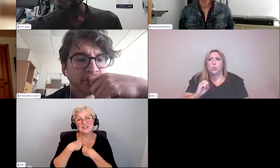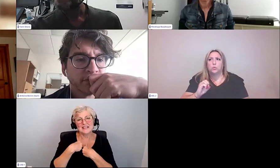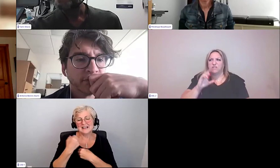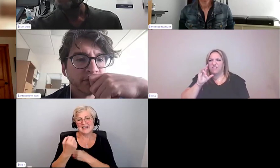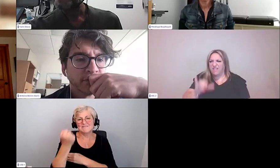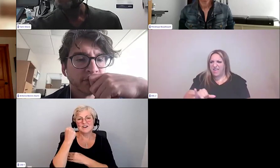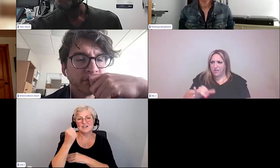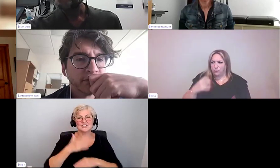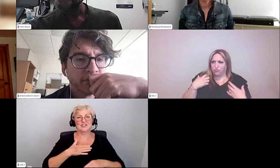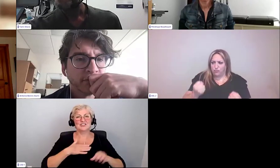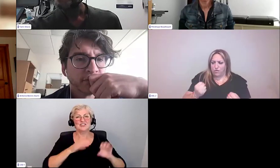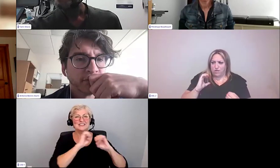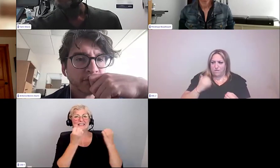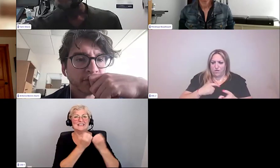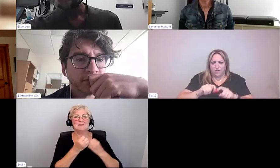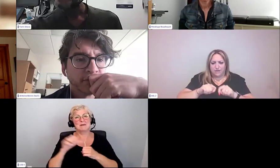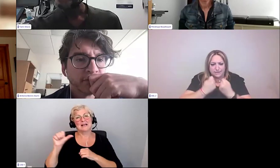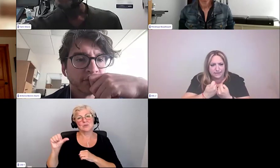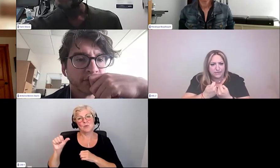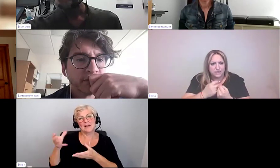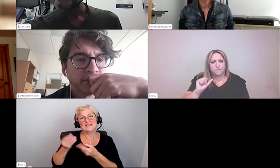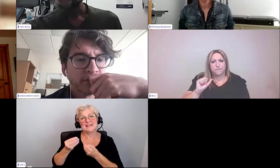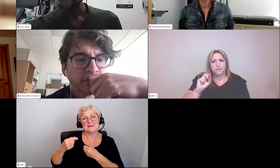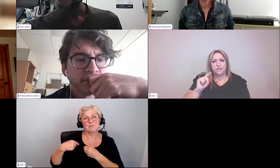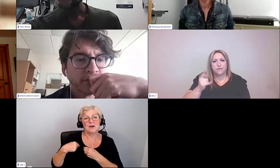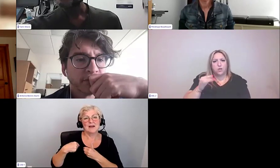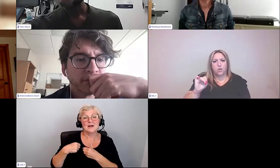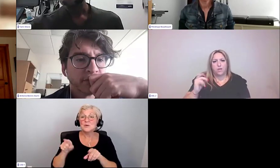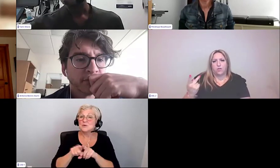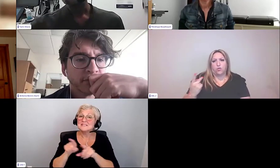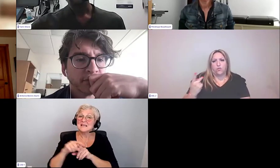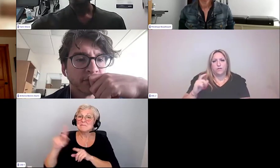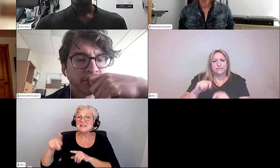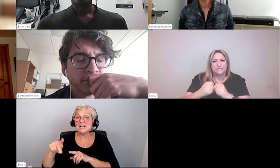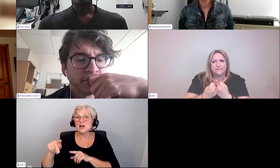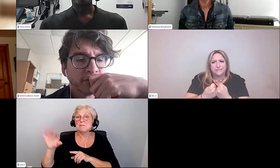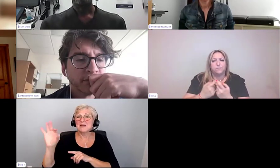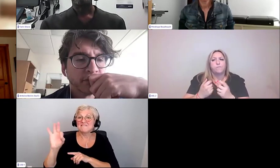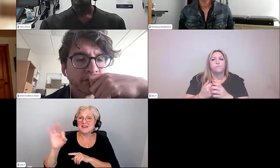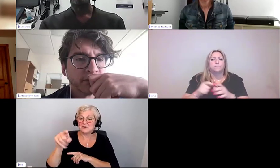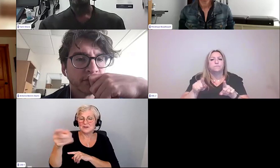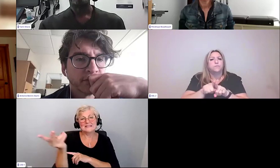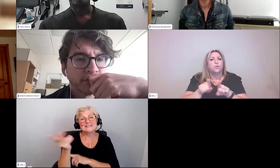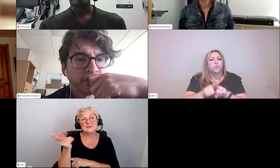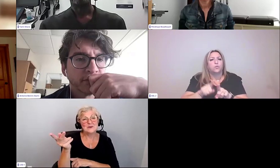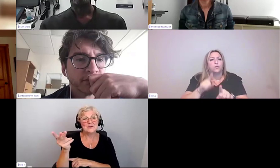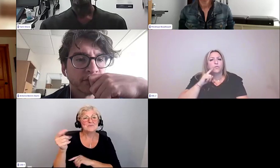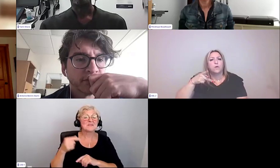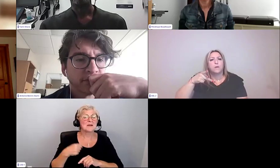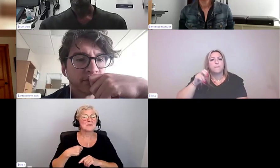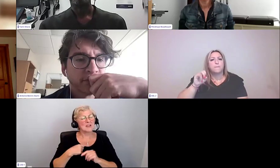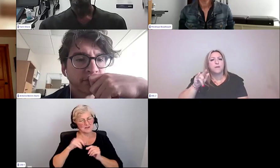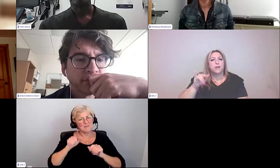strength of our team, Antoine's and mine, I would say, and also for Penelope and Farron,